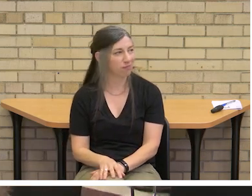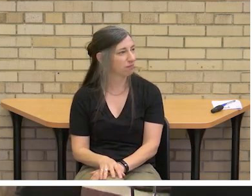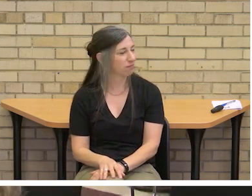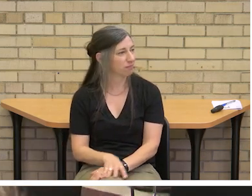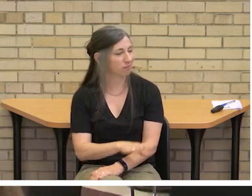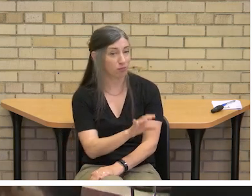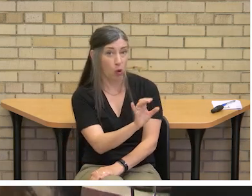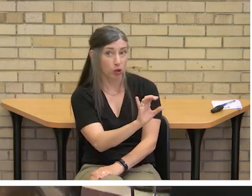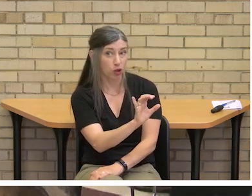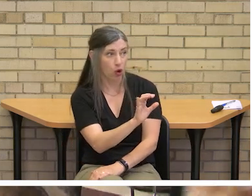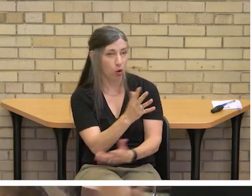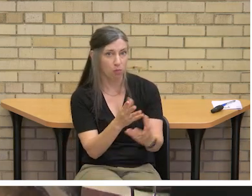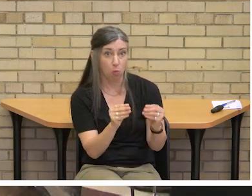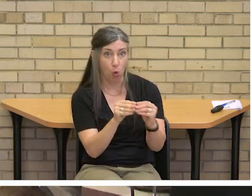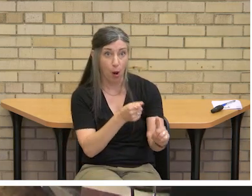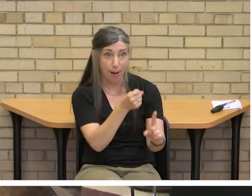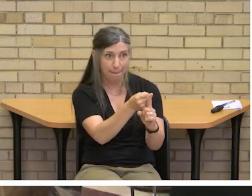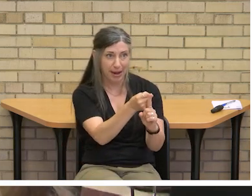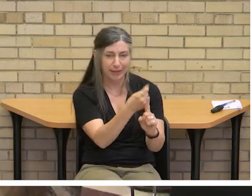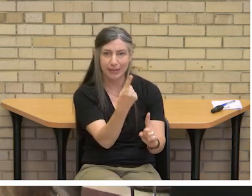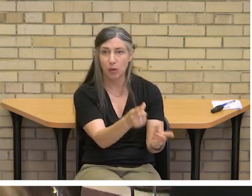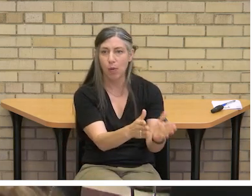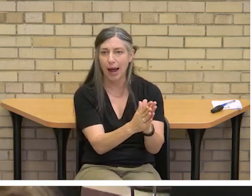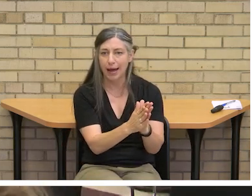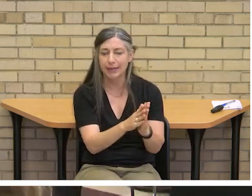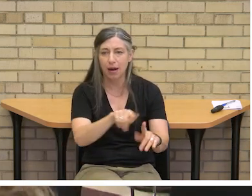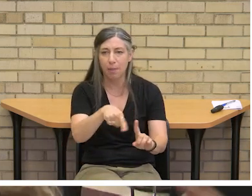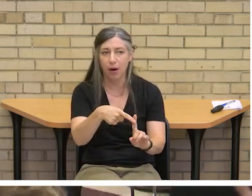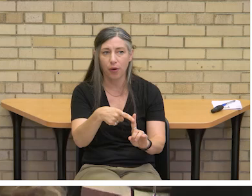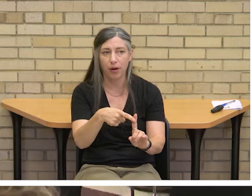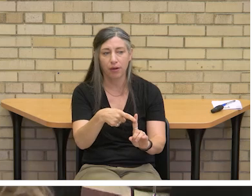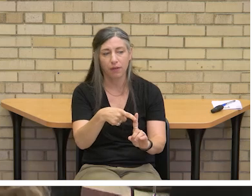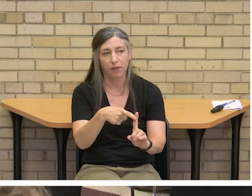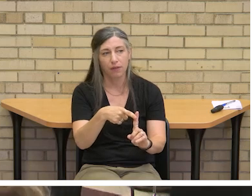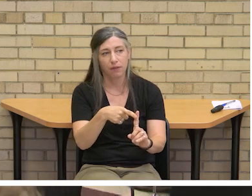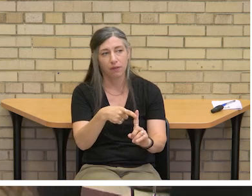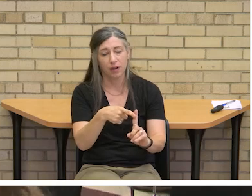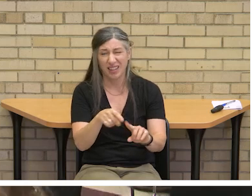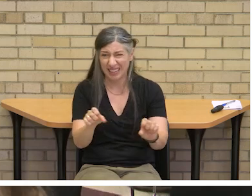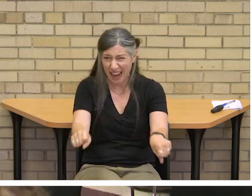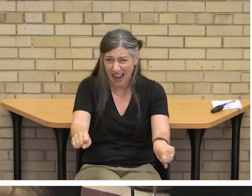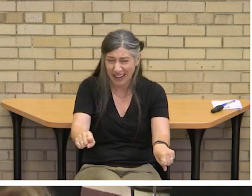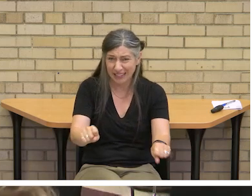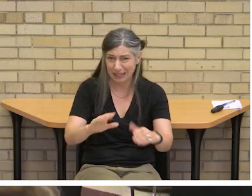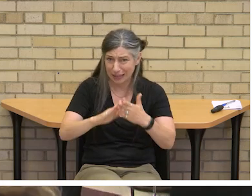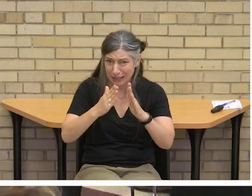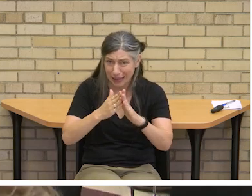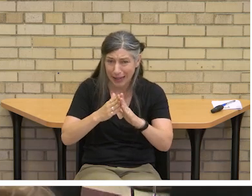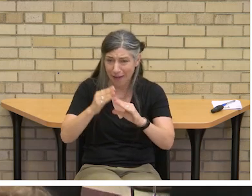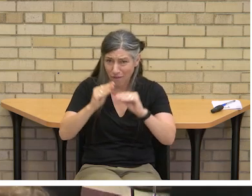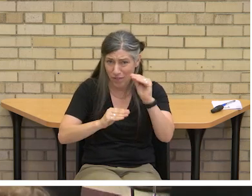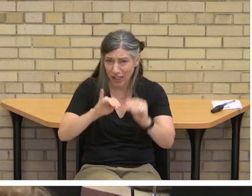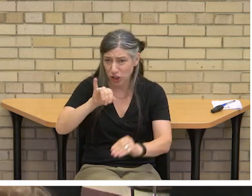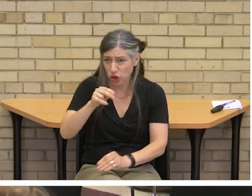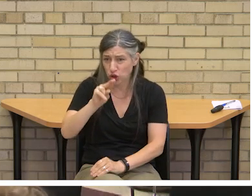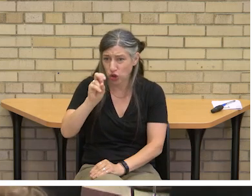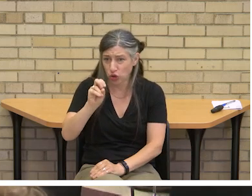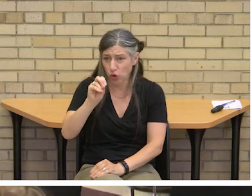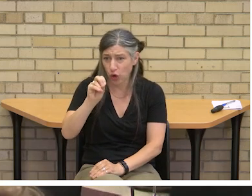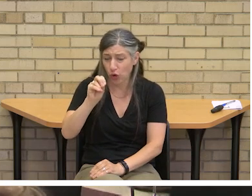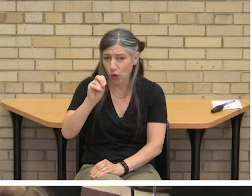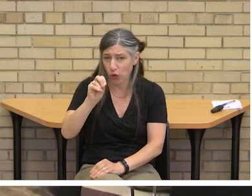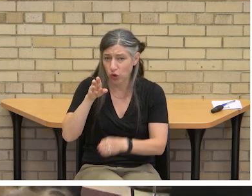Speaking of maximizing impact, someone at Fraser Fieldhouse would like to know, is it possible for the city to also repair the Juneau Street